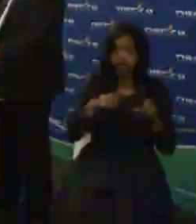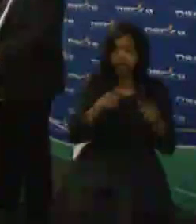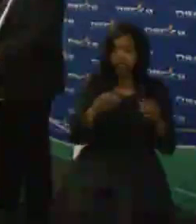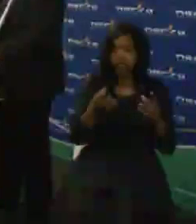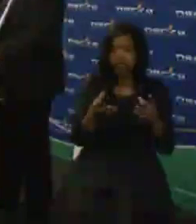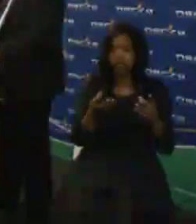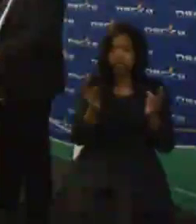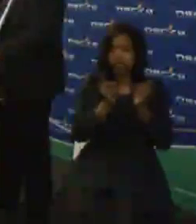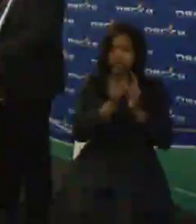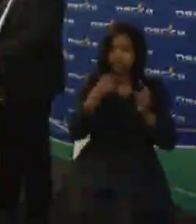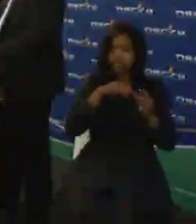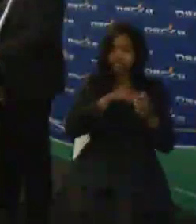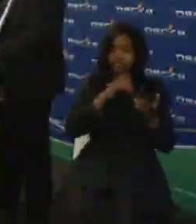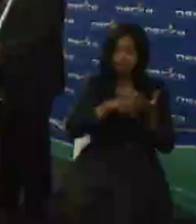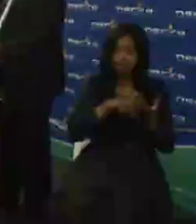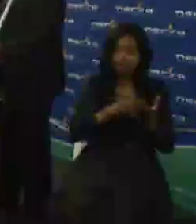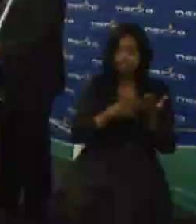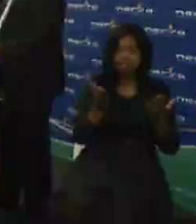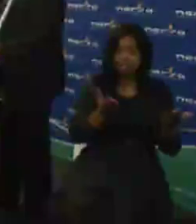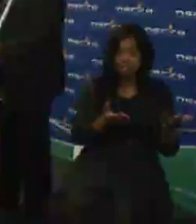debt service commitments,